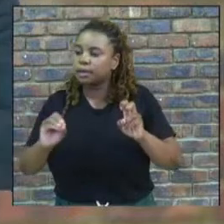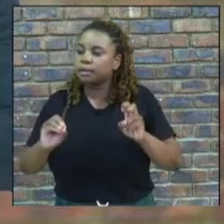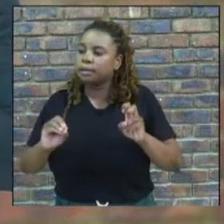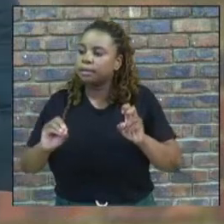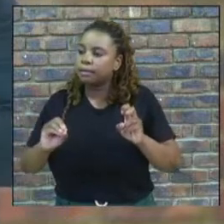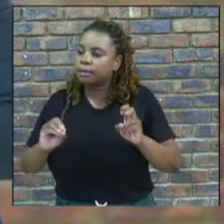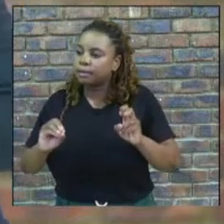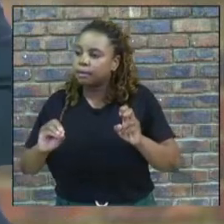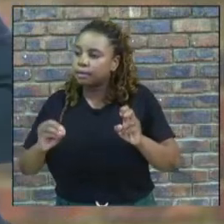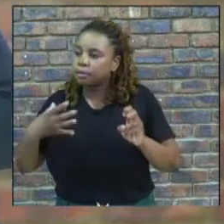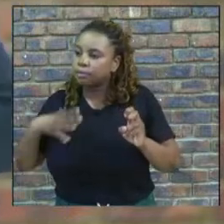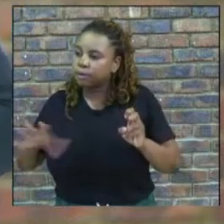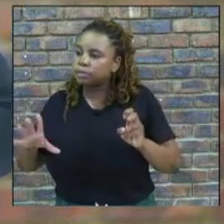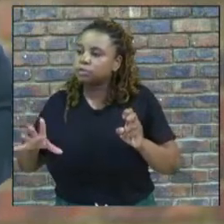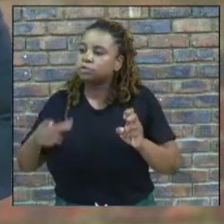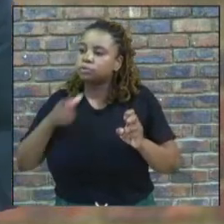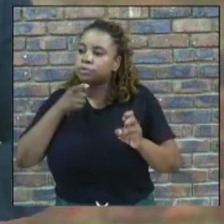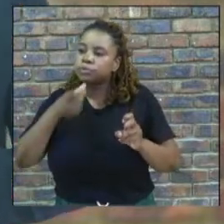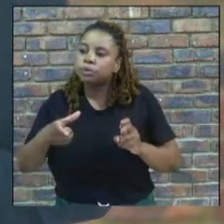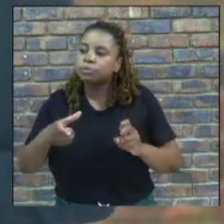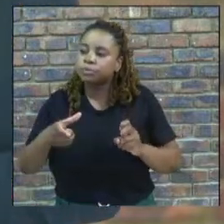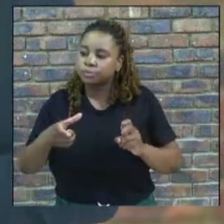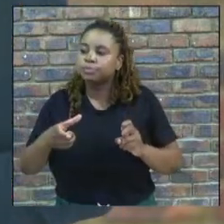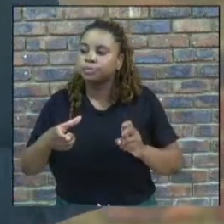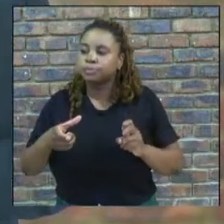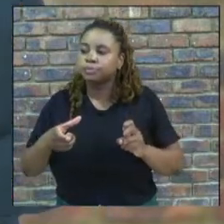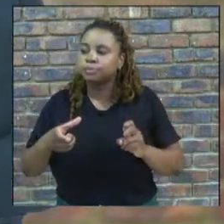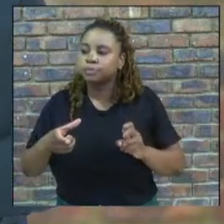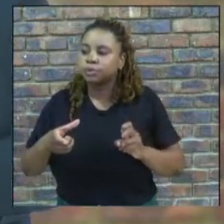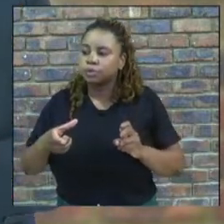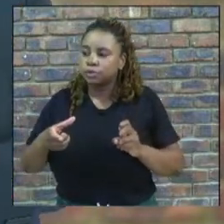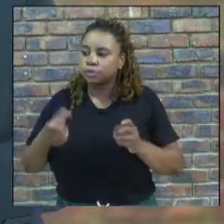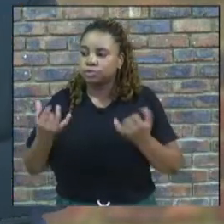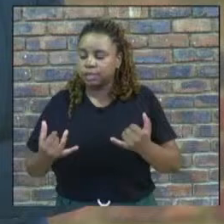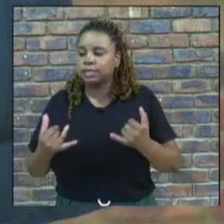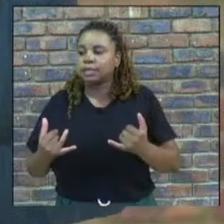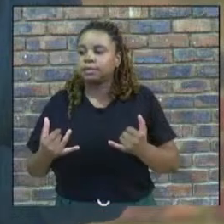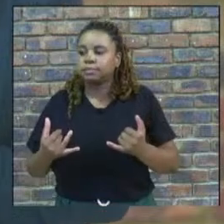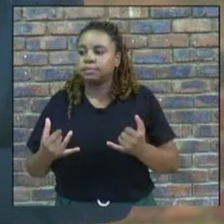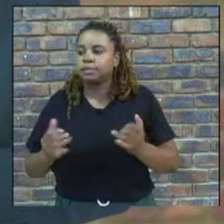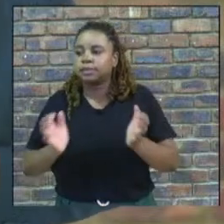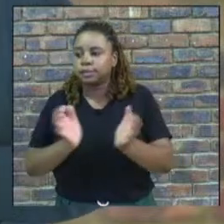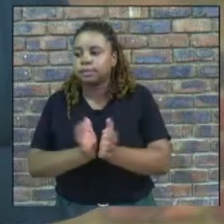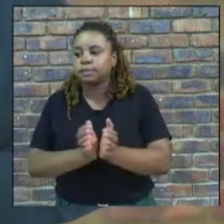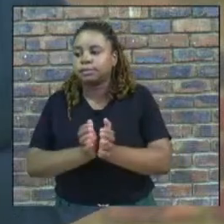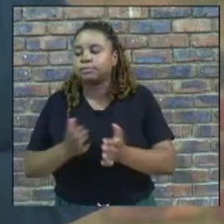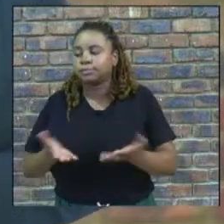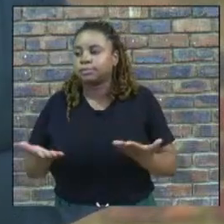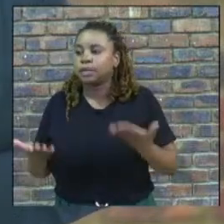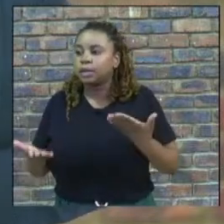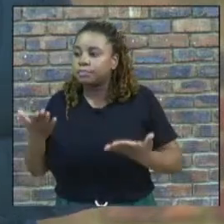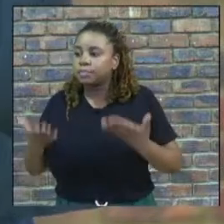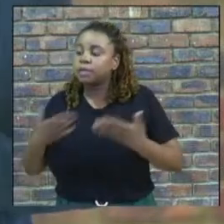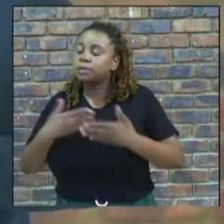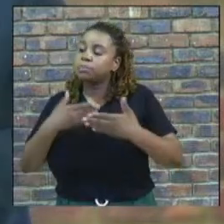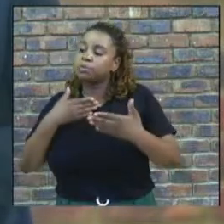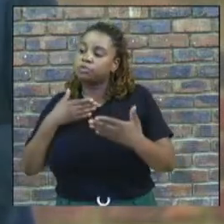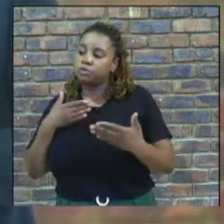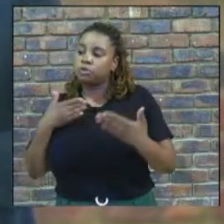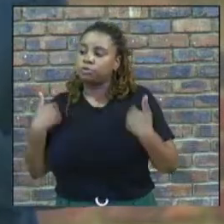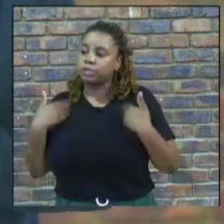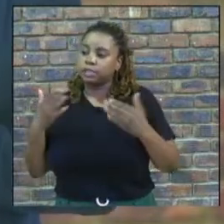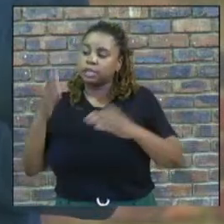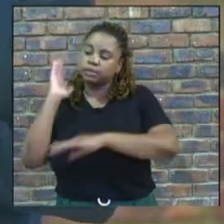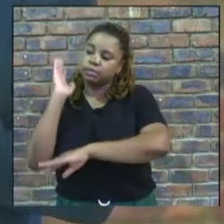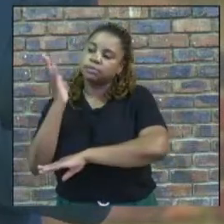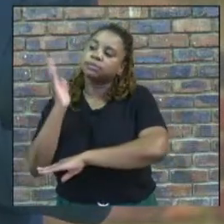them again today in this session. Maybe before I even get into the presentation, just a few